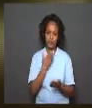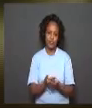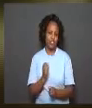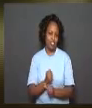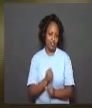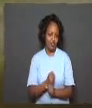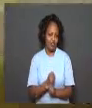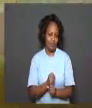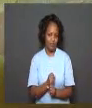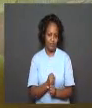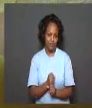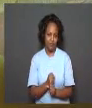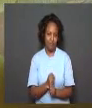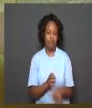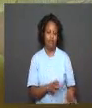Good work.